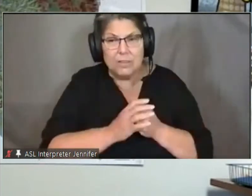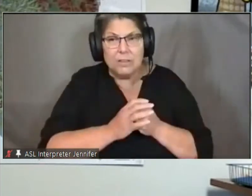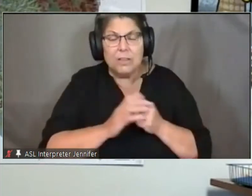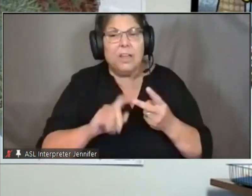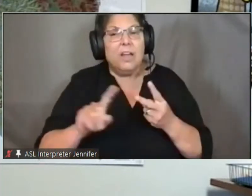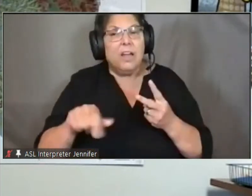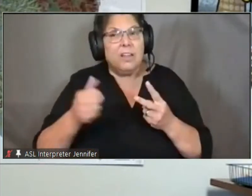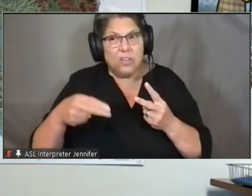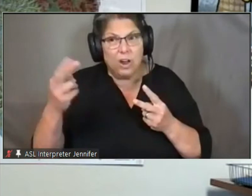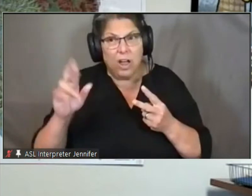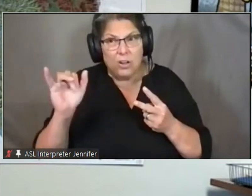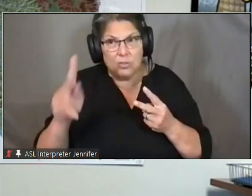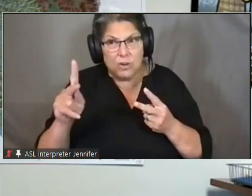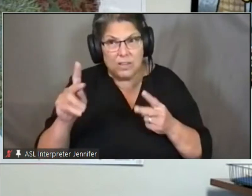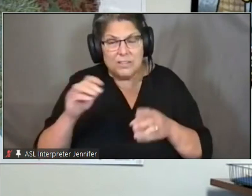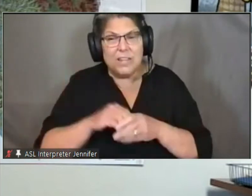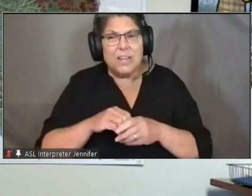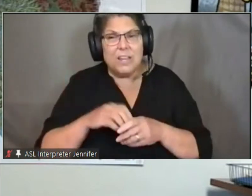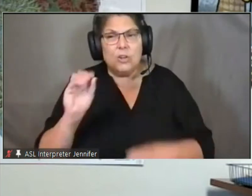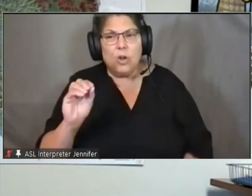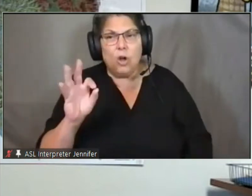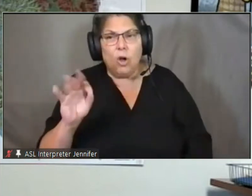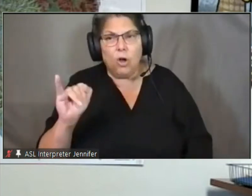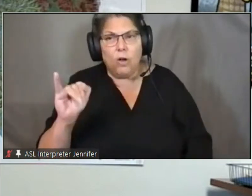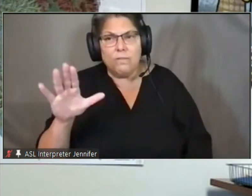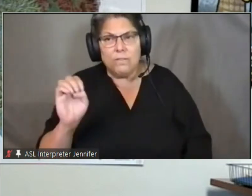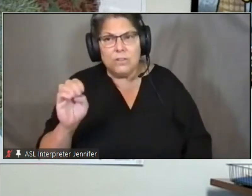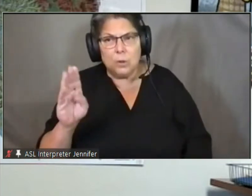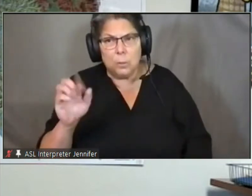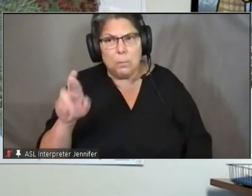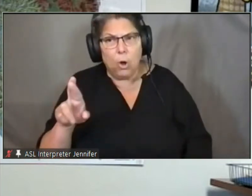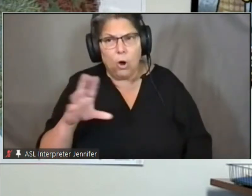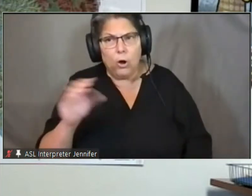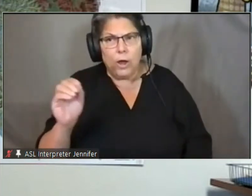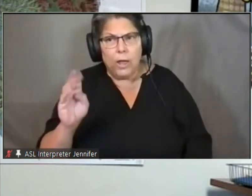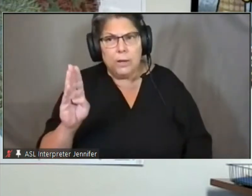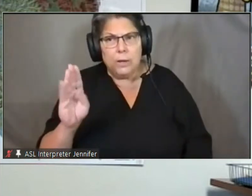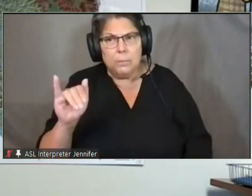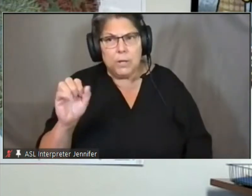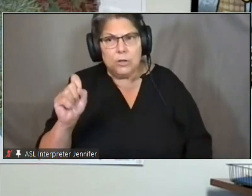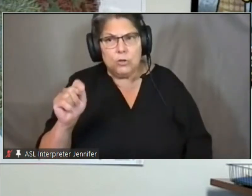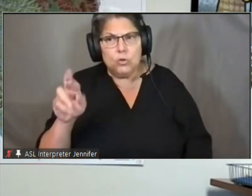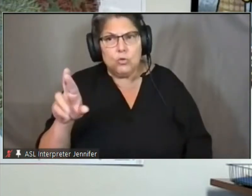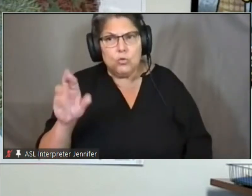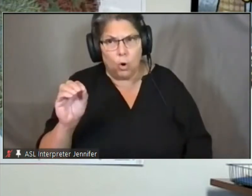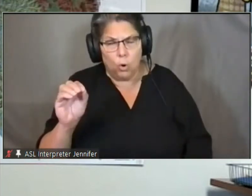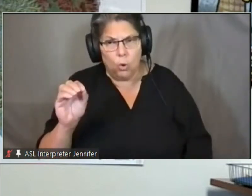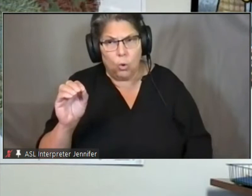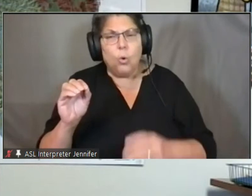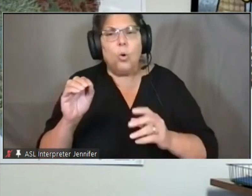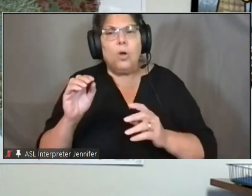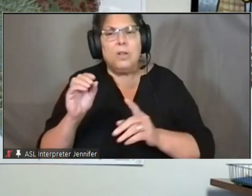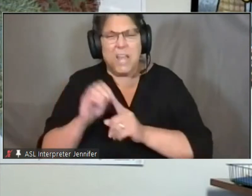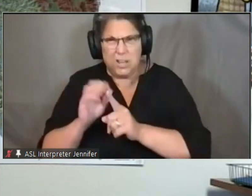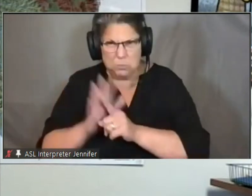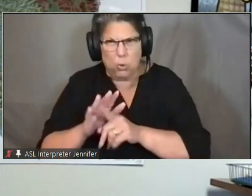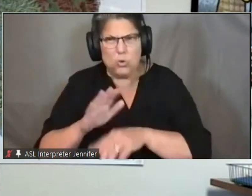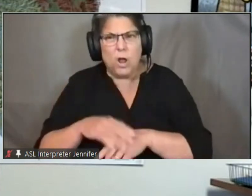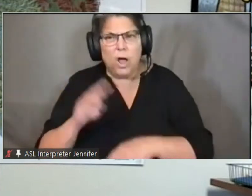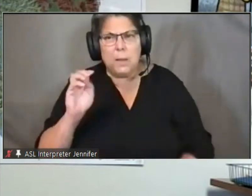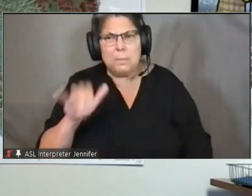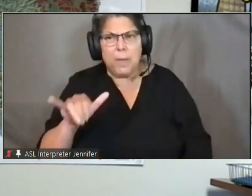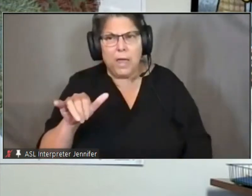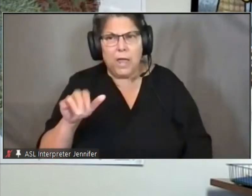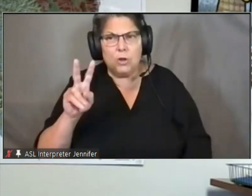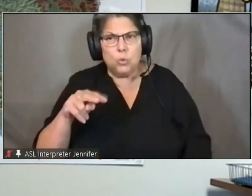case was in Office Bar and Bistro, with the exposure on May 22nd. A